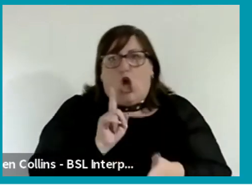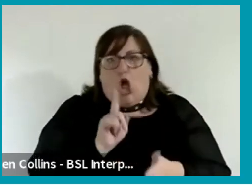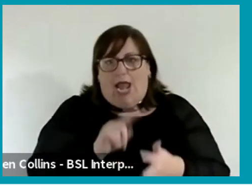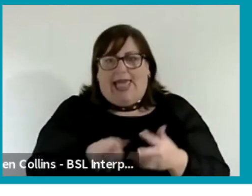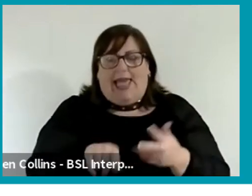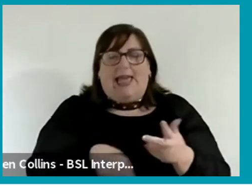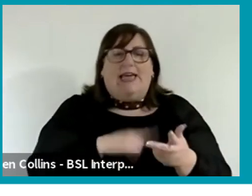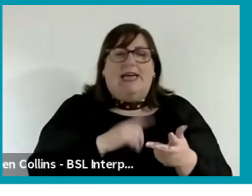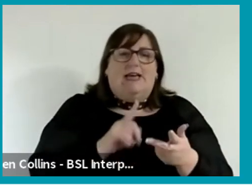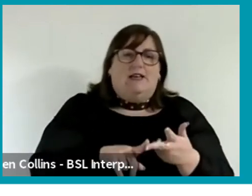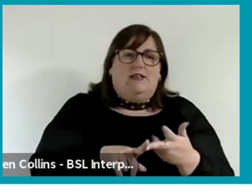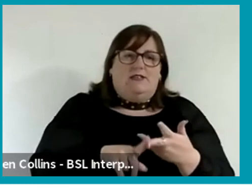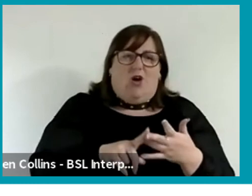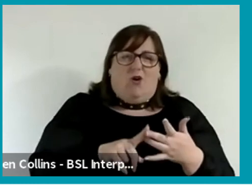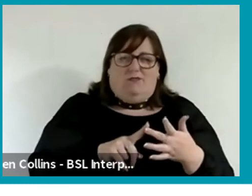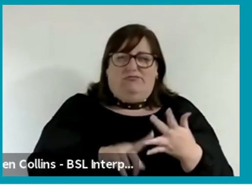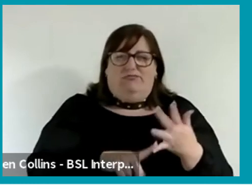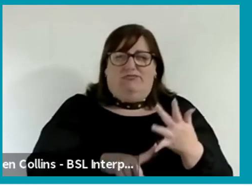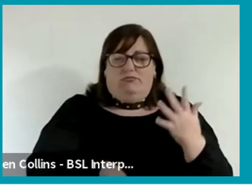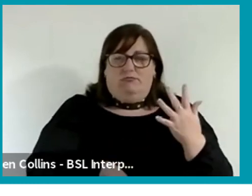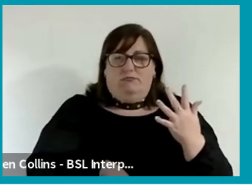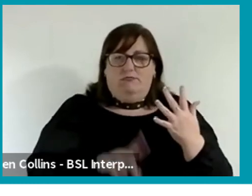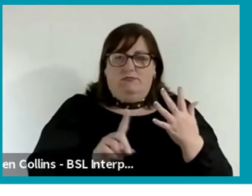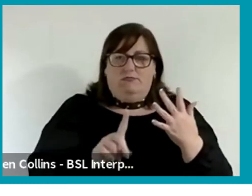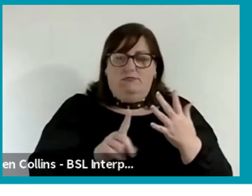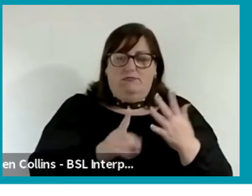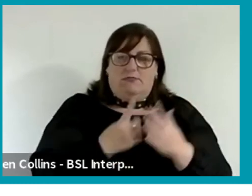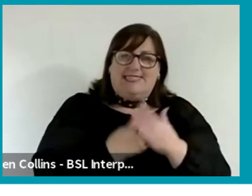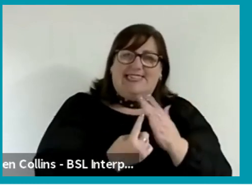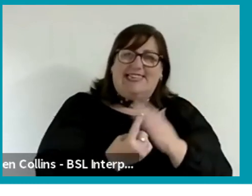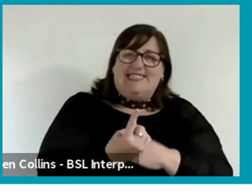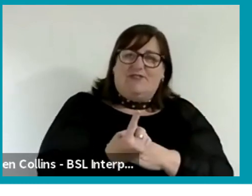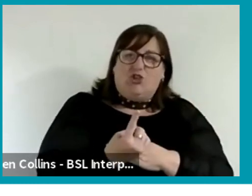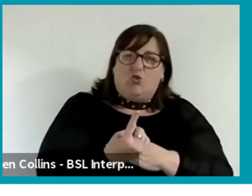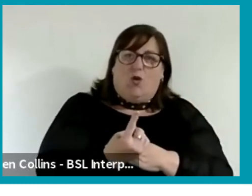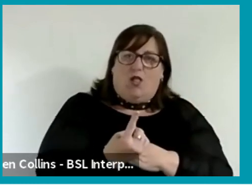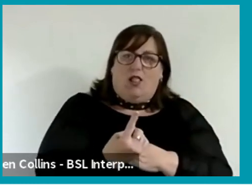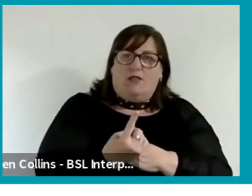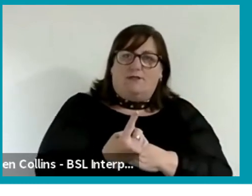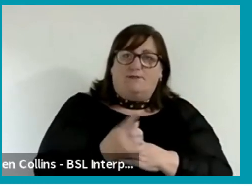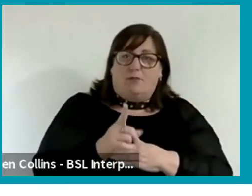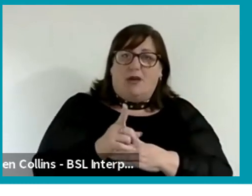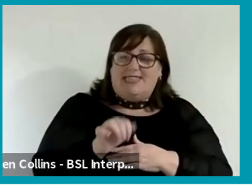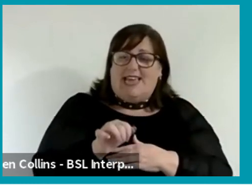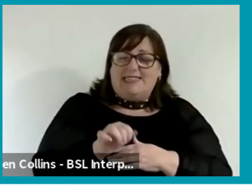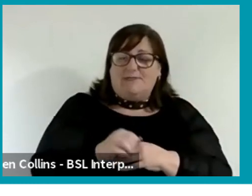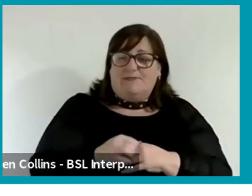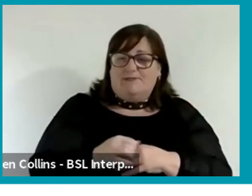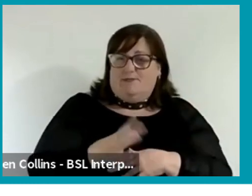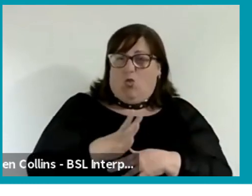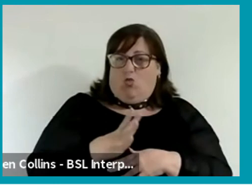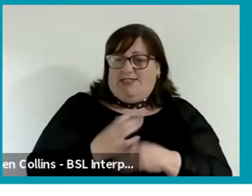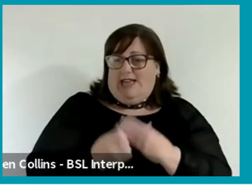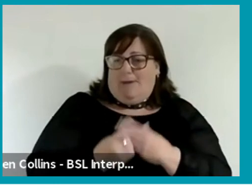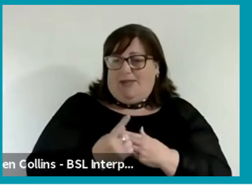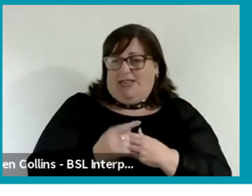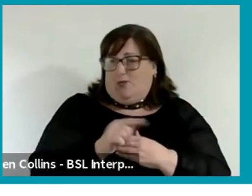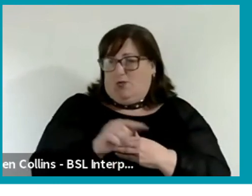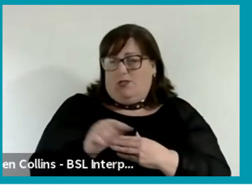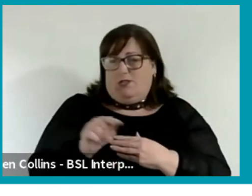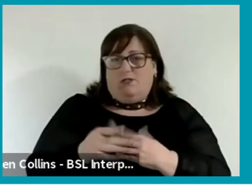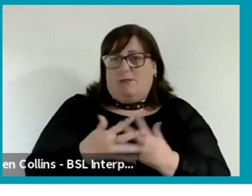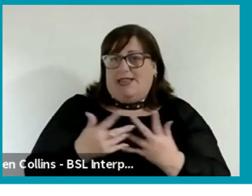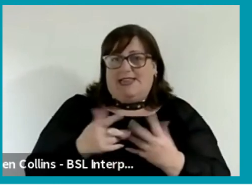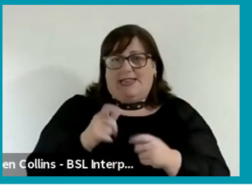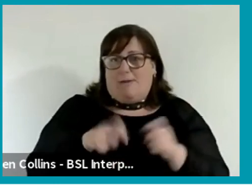absolutely, there is. Again, it's a very individual case, but I've seen many, many cases of already existing employees. Bear